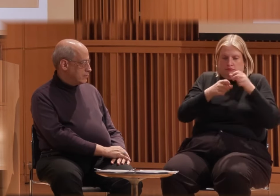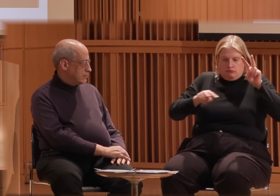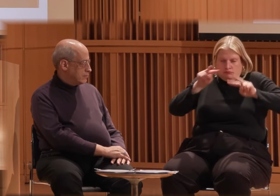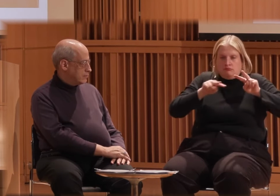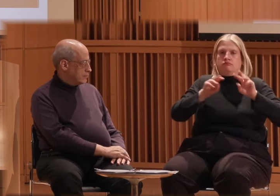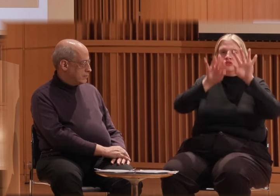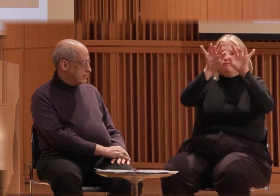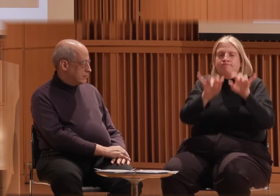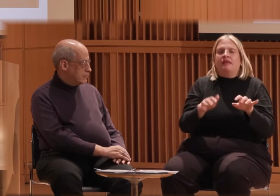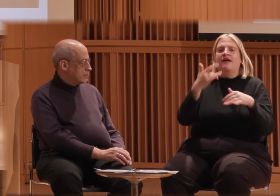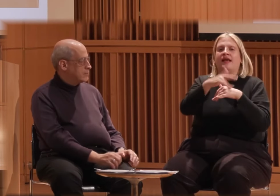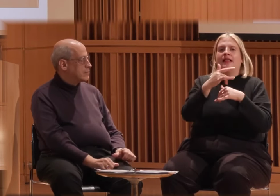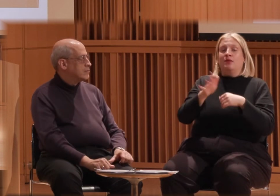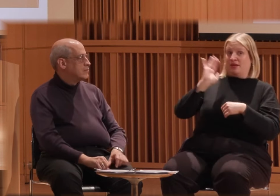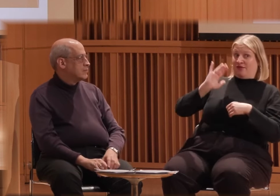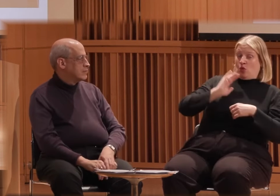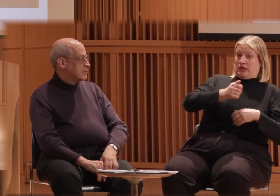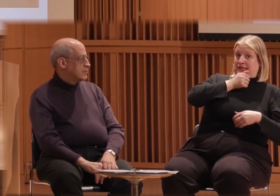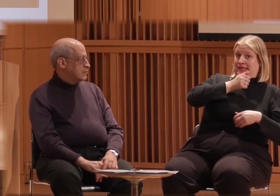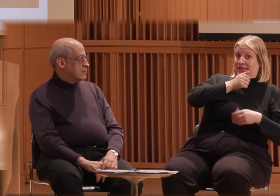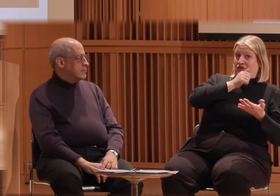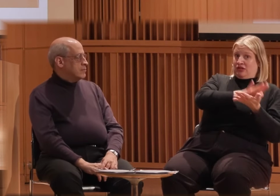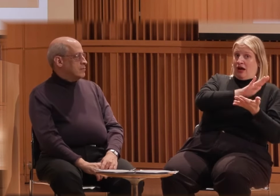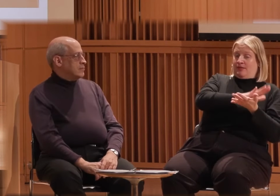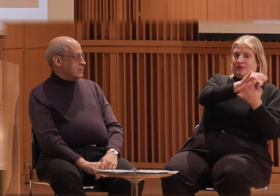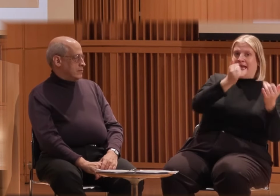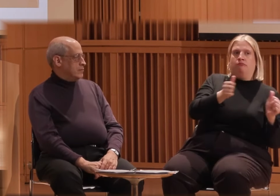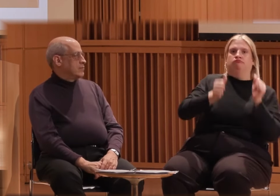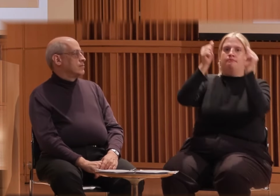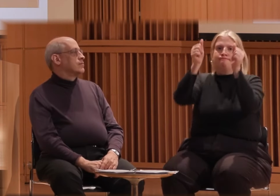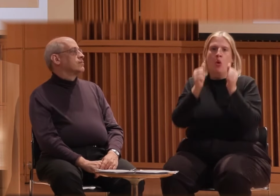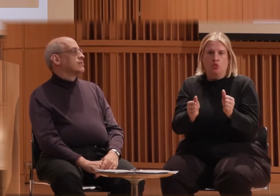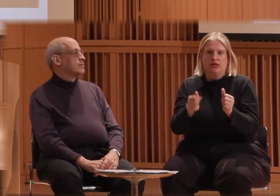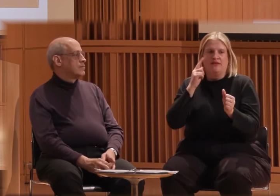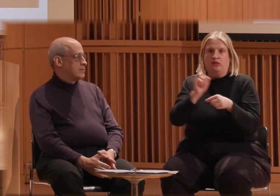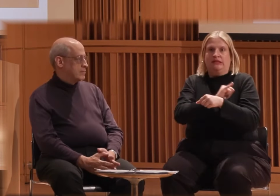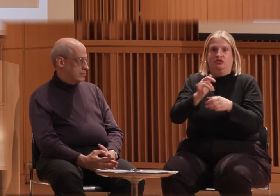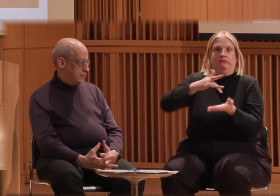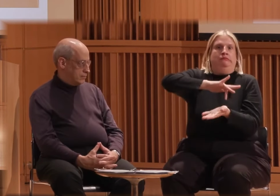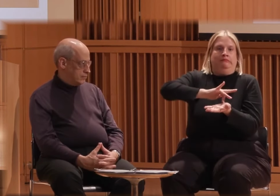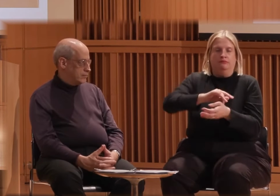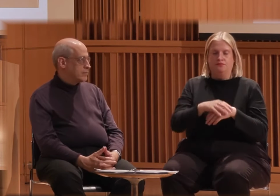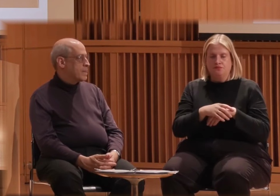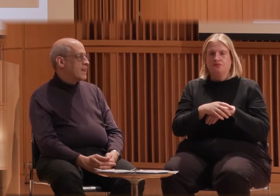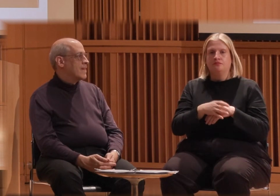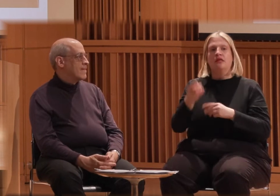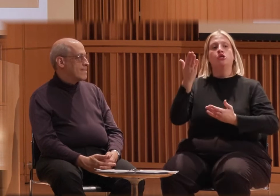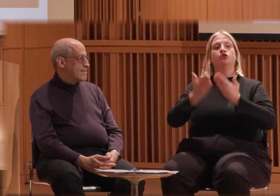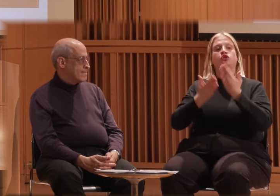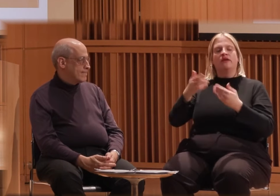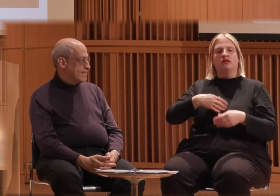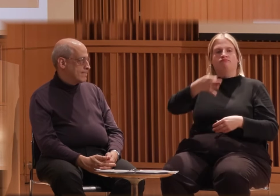millions of previously secret documents on industrial poisons. He currently serves on an